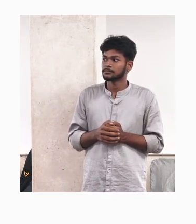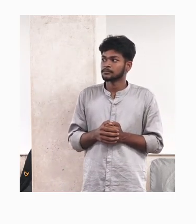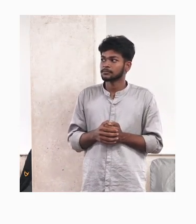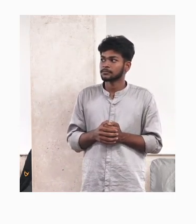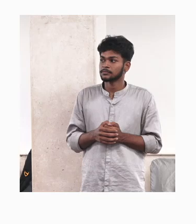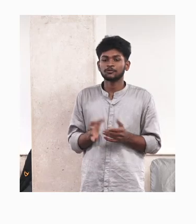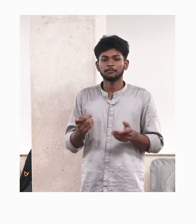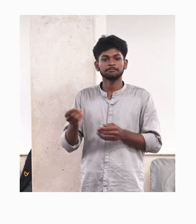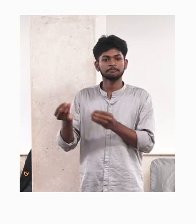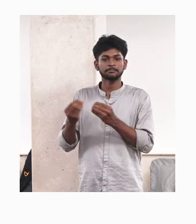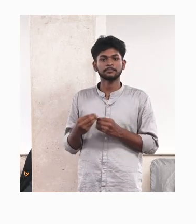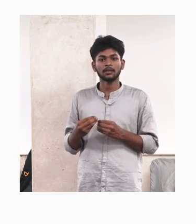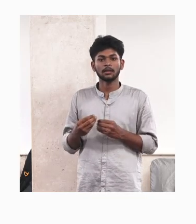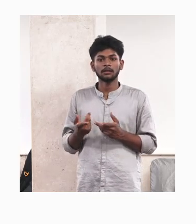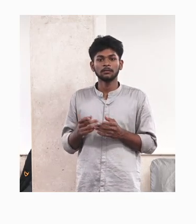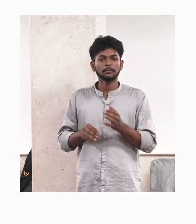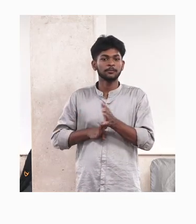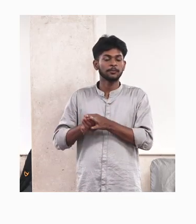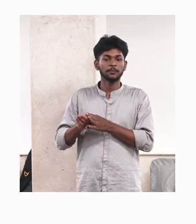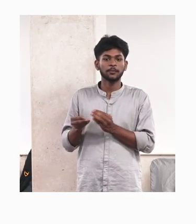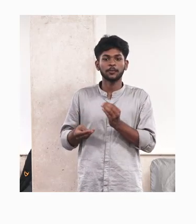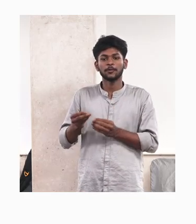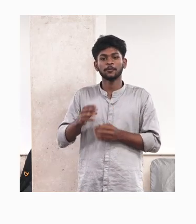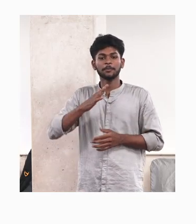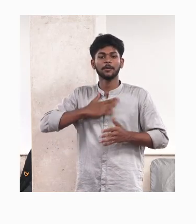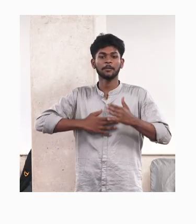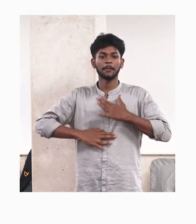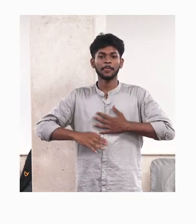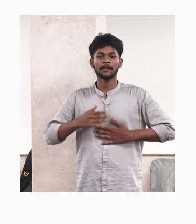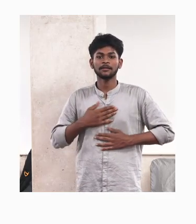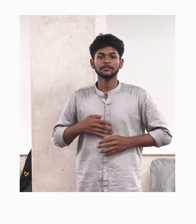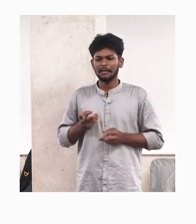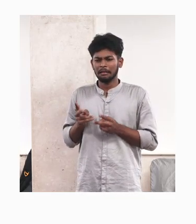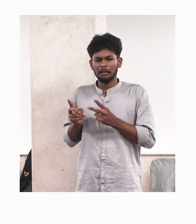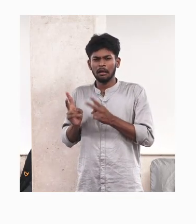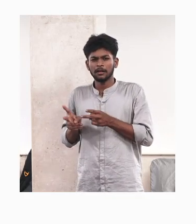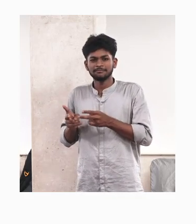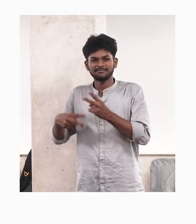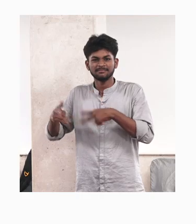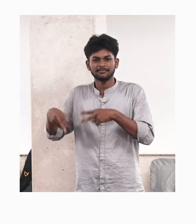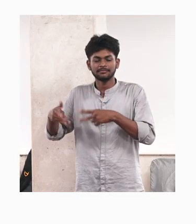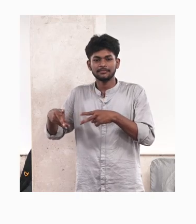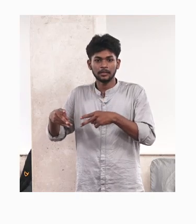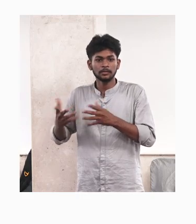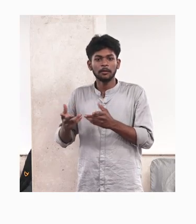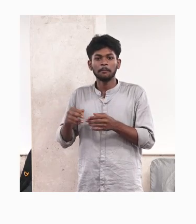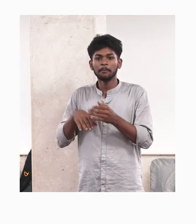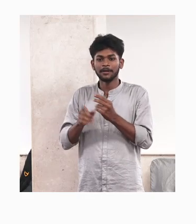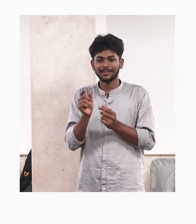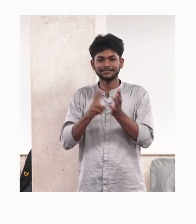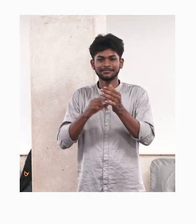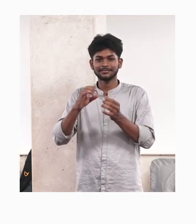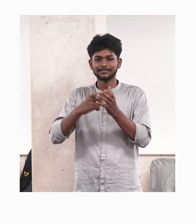a lot. And like most of them were telling, the tolerance of uncertainty is one thing, because I never had